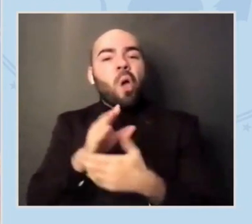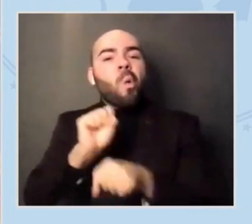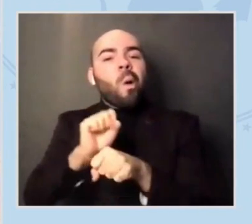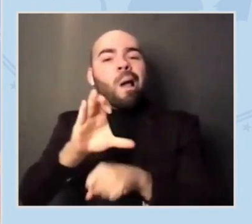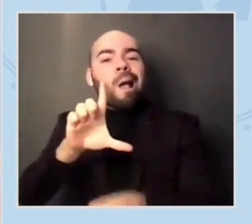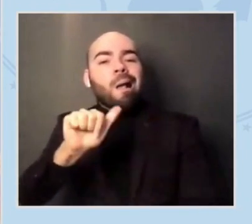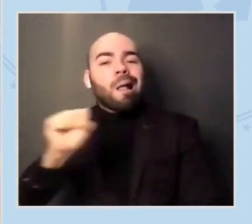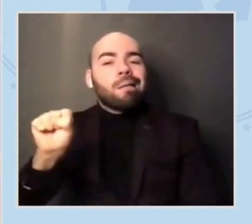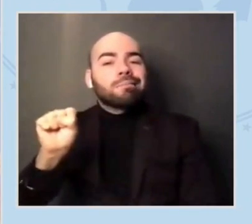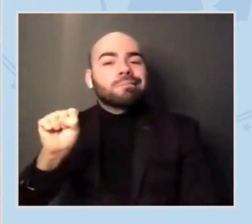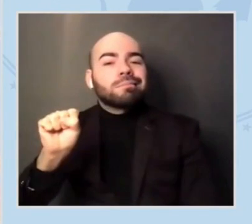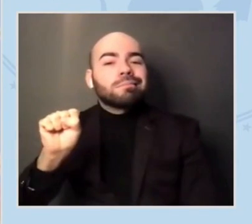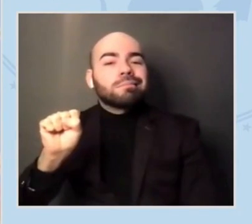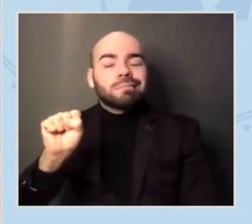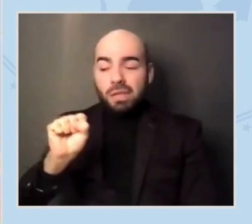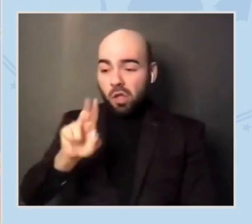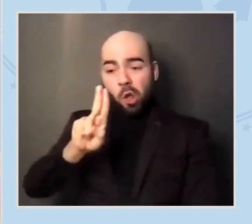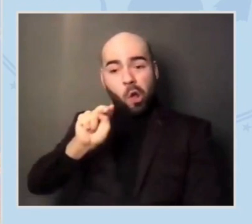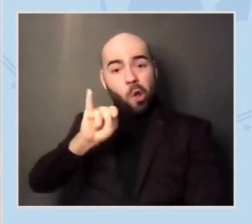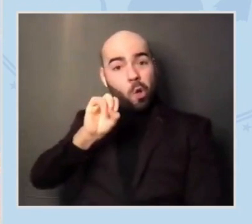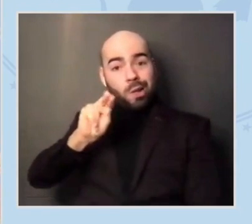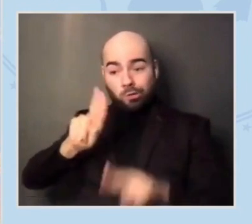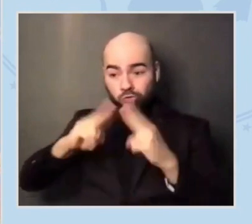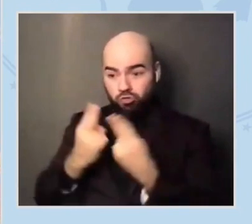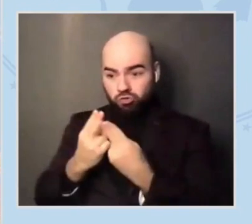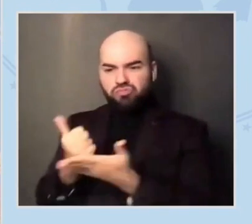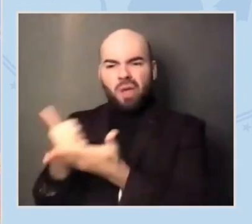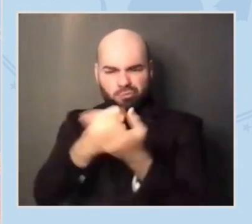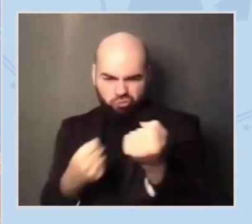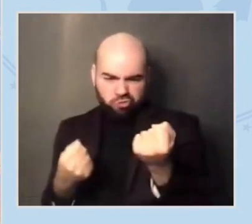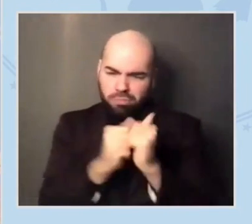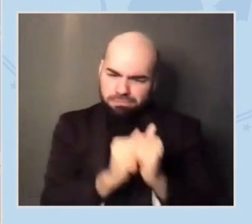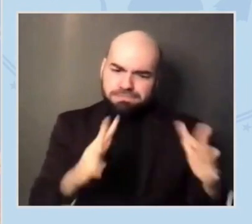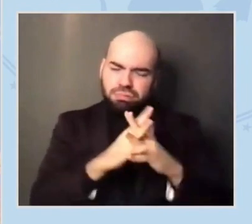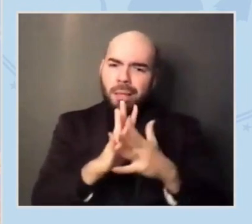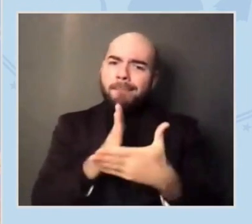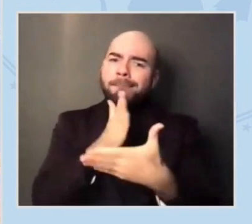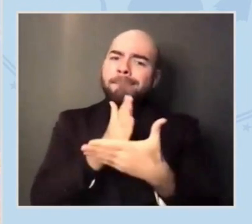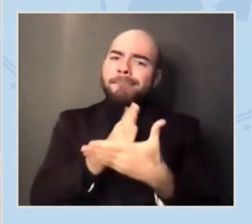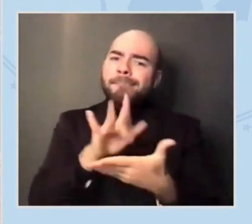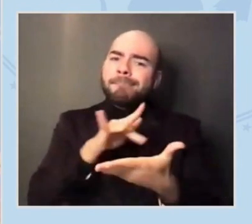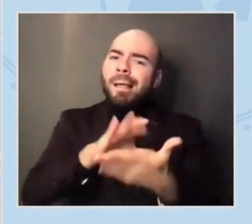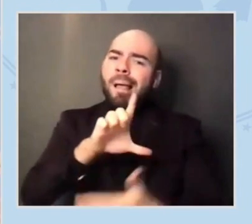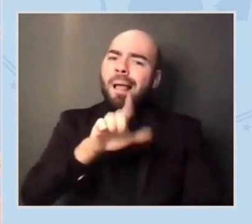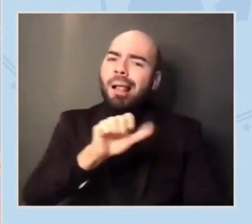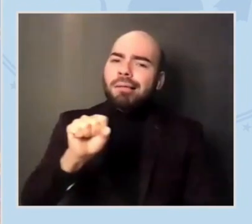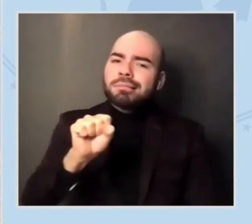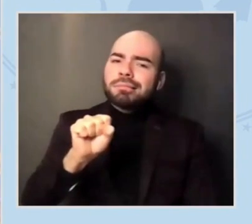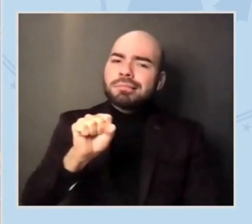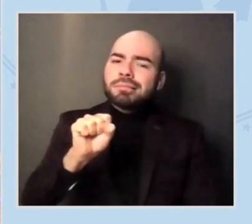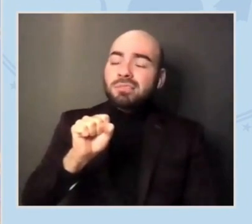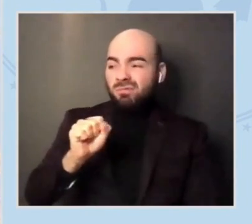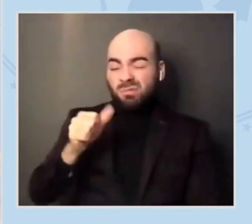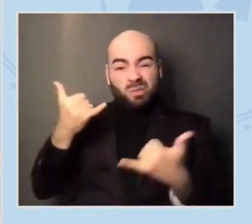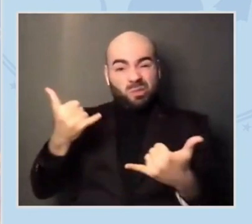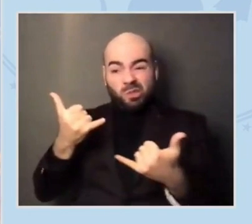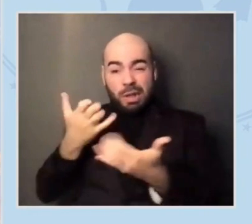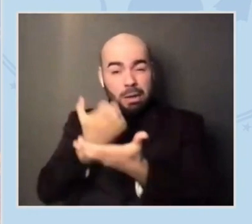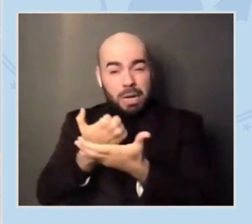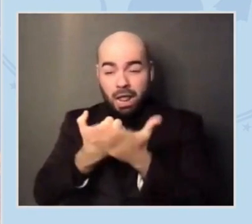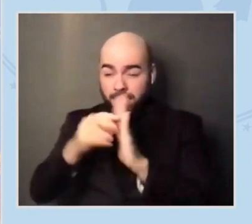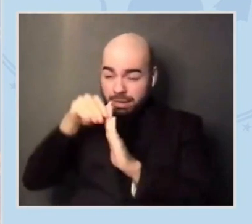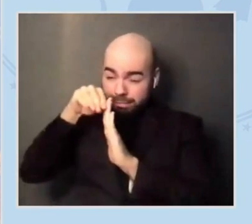built the middle class. And from the most unequal economic and job crisis in modern history, we can build a new American